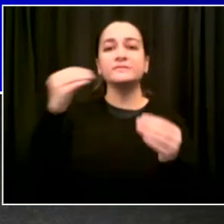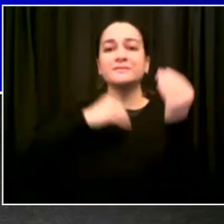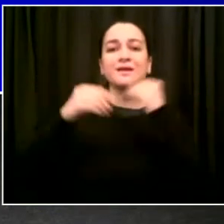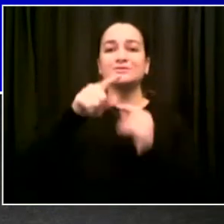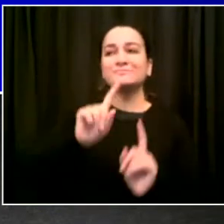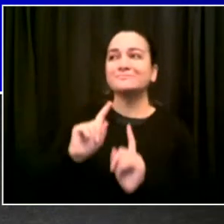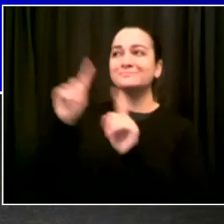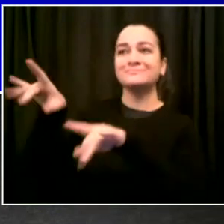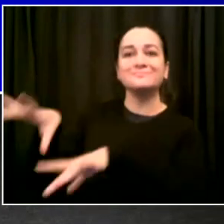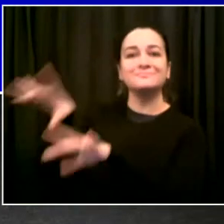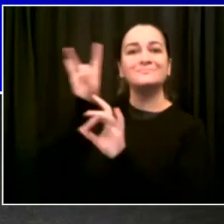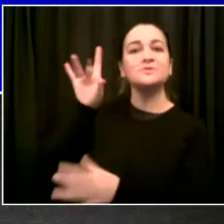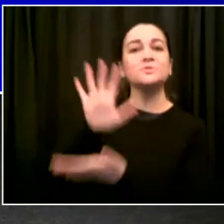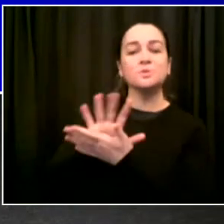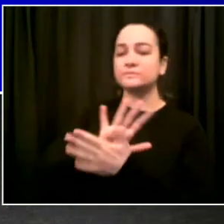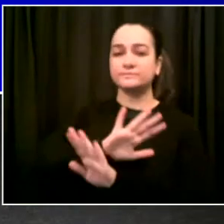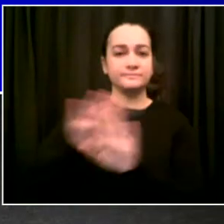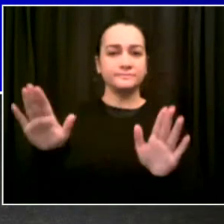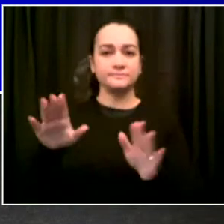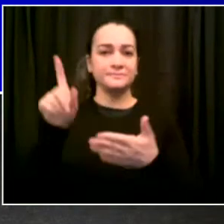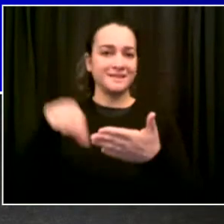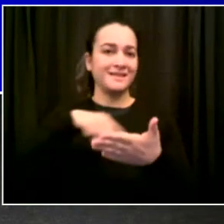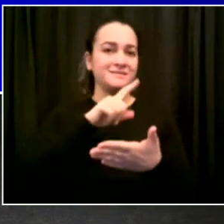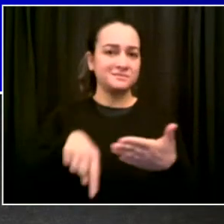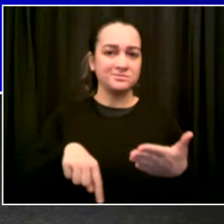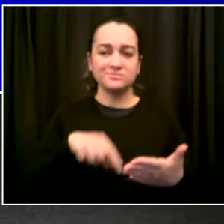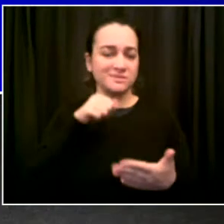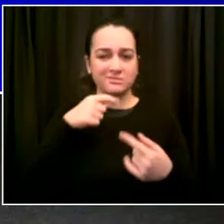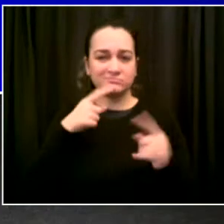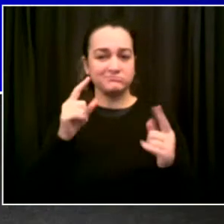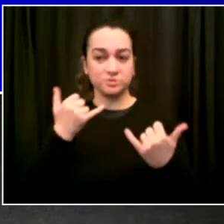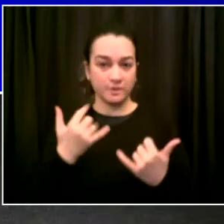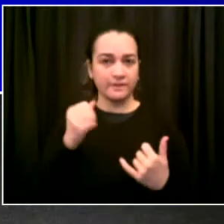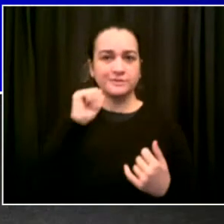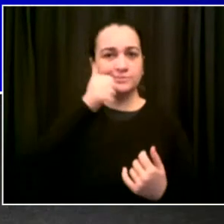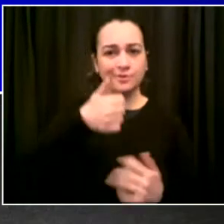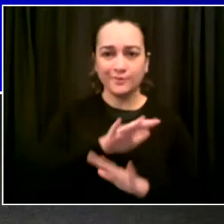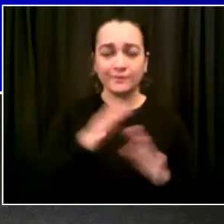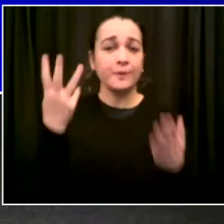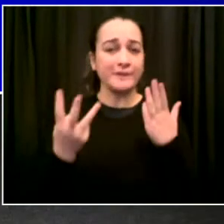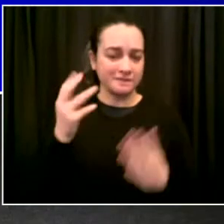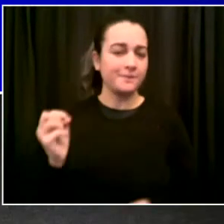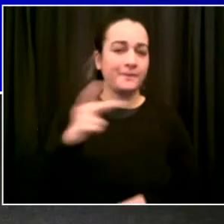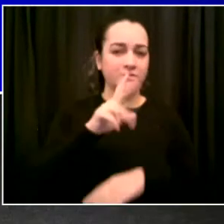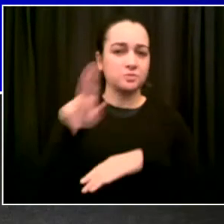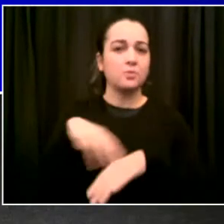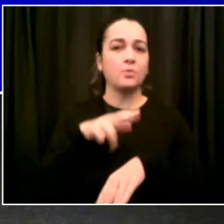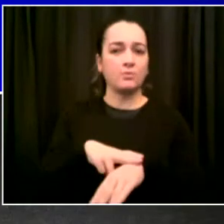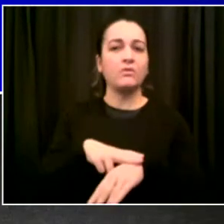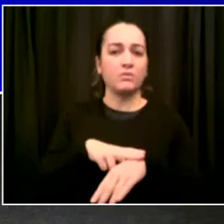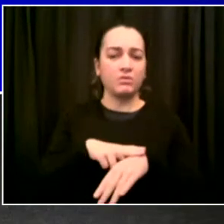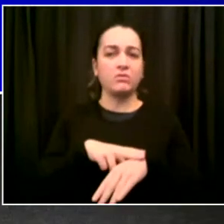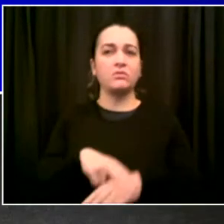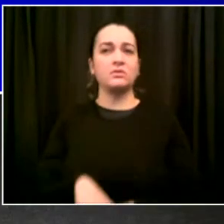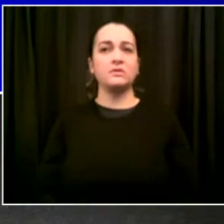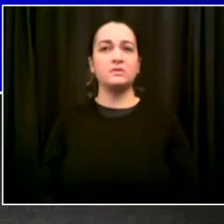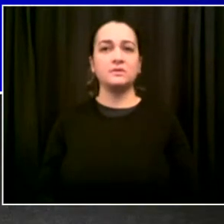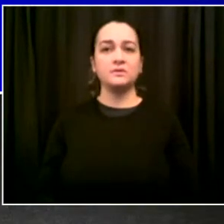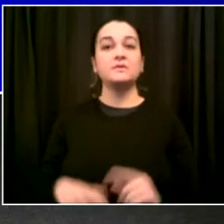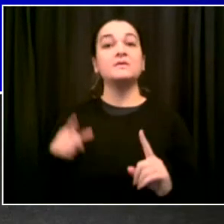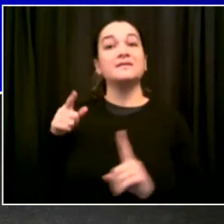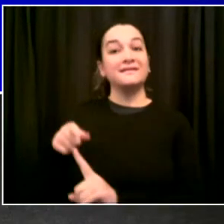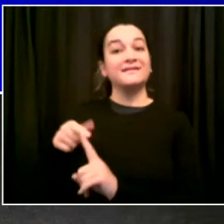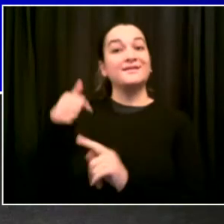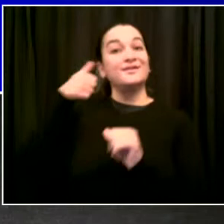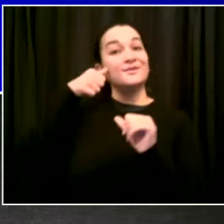Open restaurants, the outdoor restaurants, canceled tonight. We'll see about tomorrow night. There's a chance we might be able to get them back for